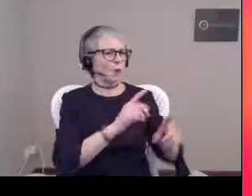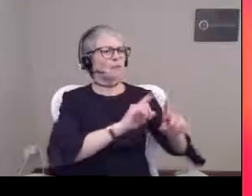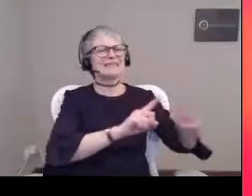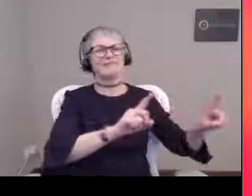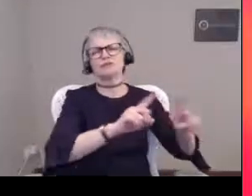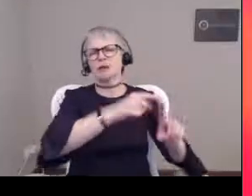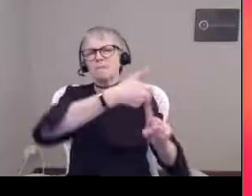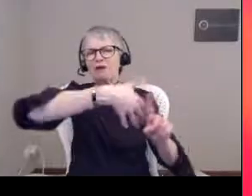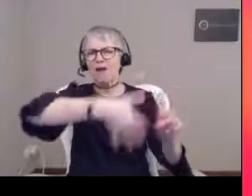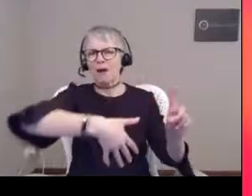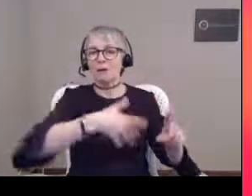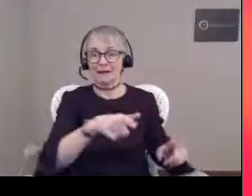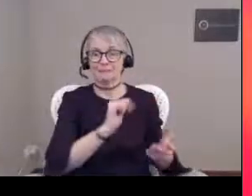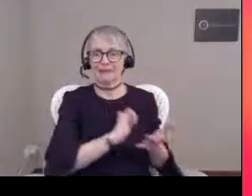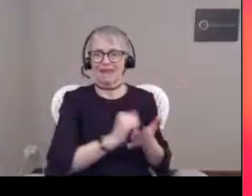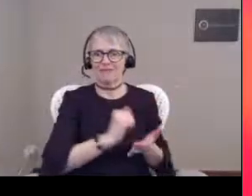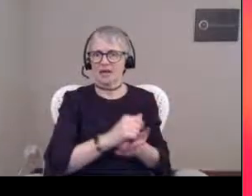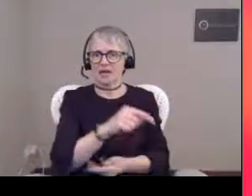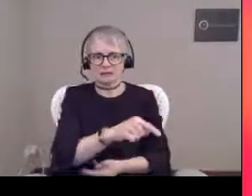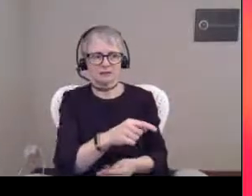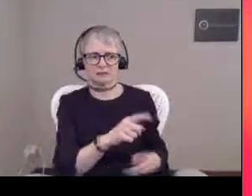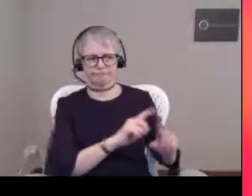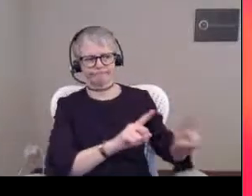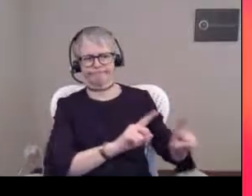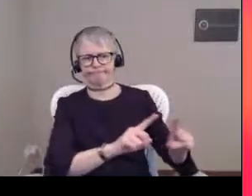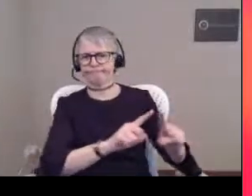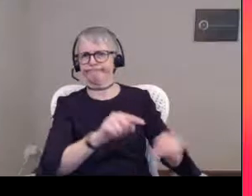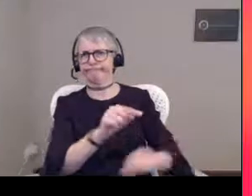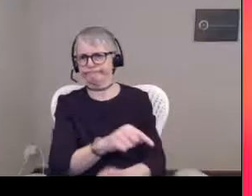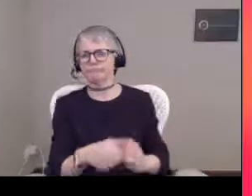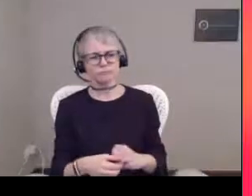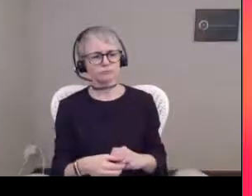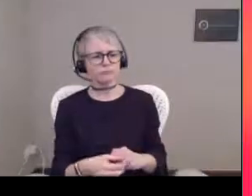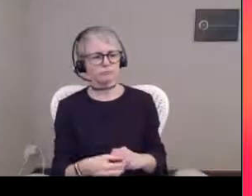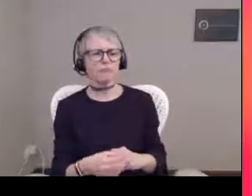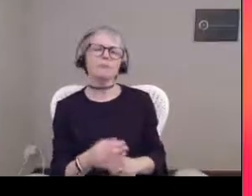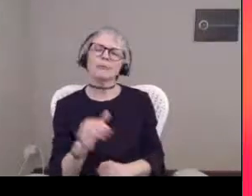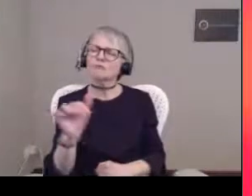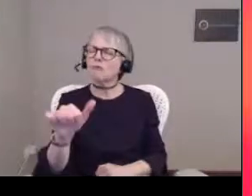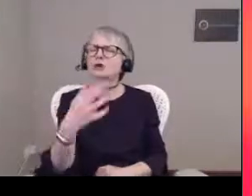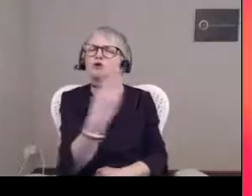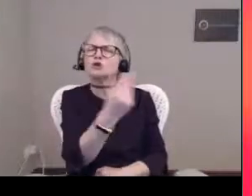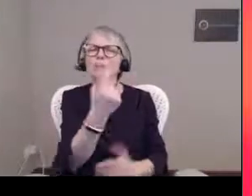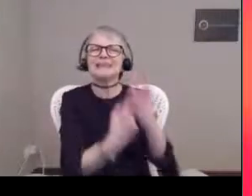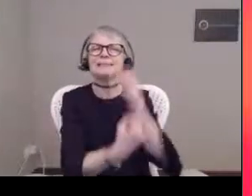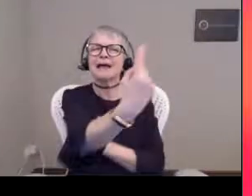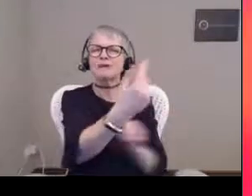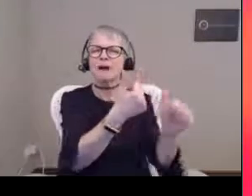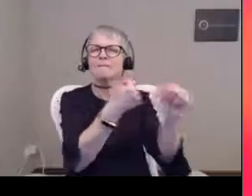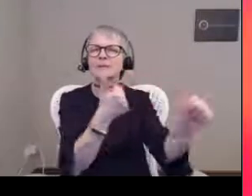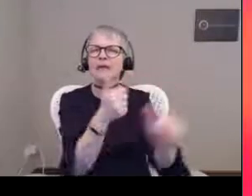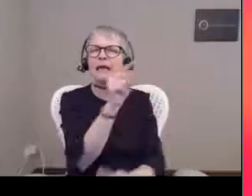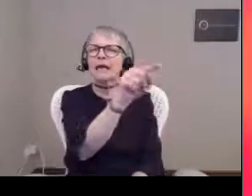been advertised. So obviously, some of the independent production companies we work with outside of ITV, we